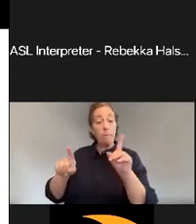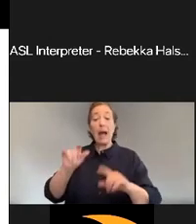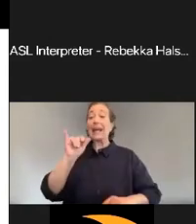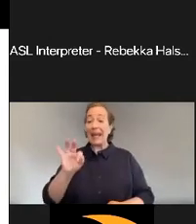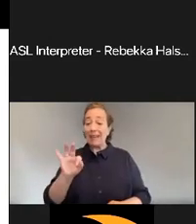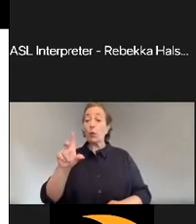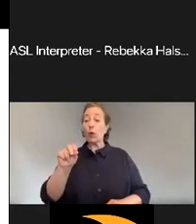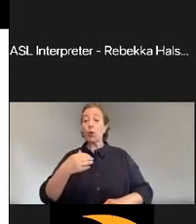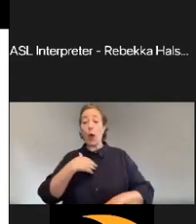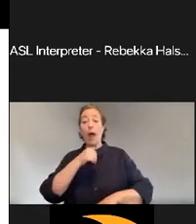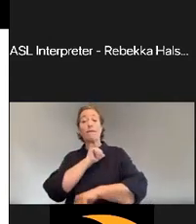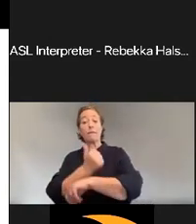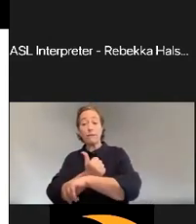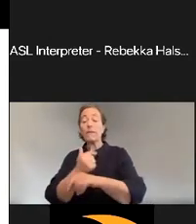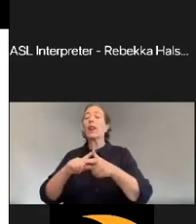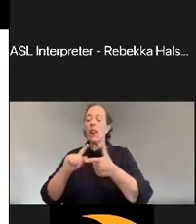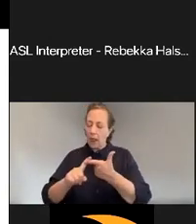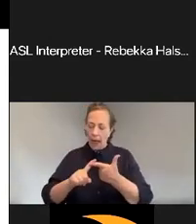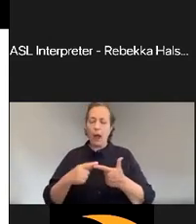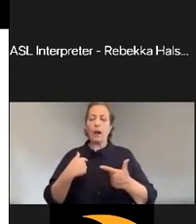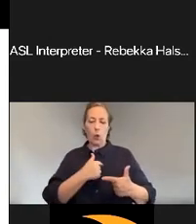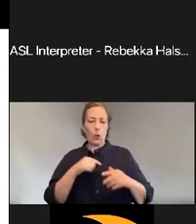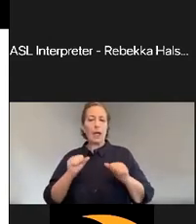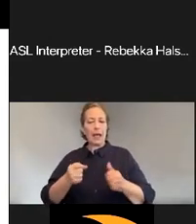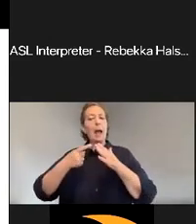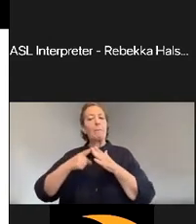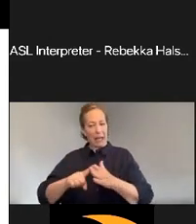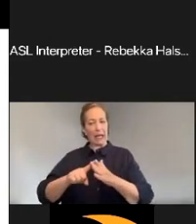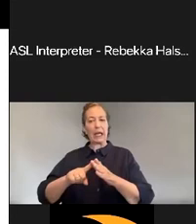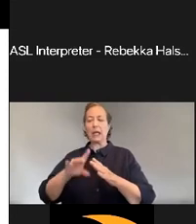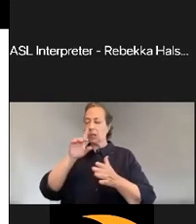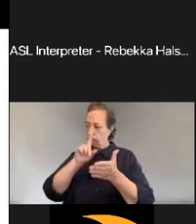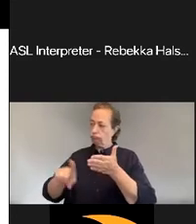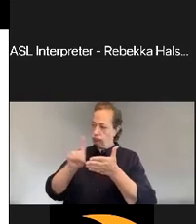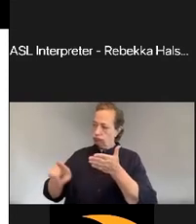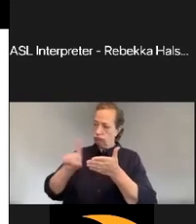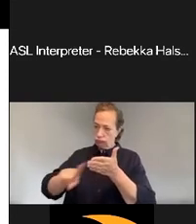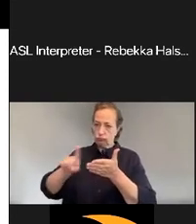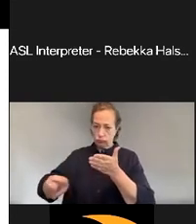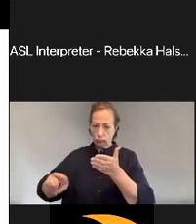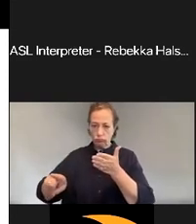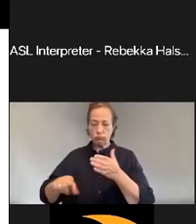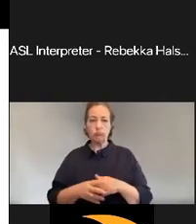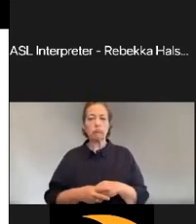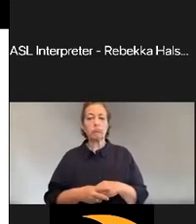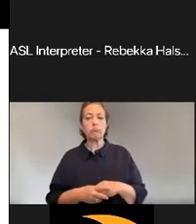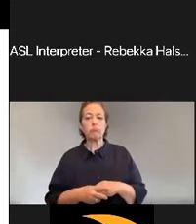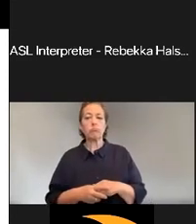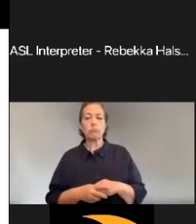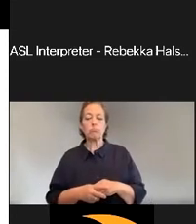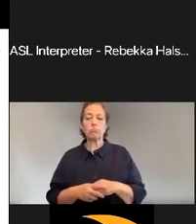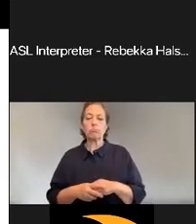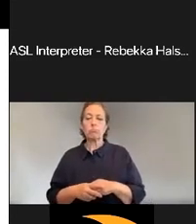then OCR could begin an investigation, in which case